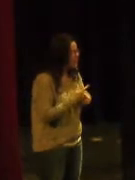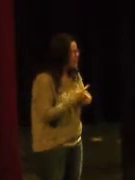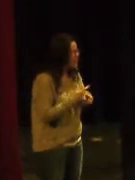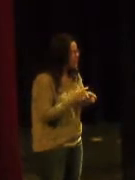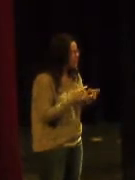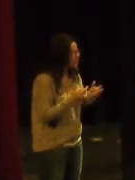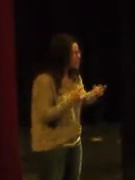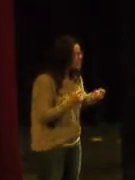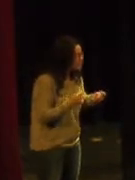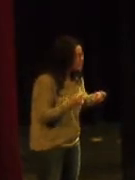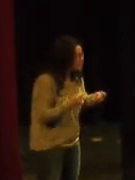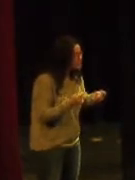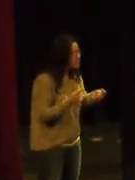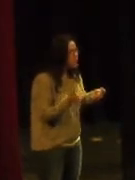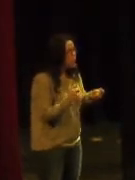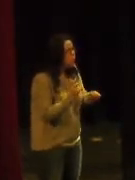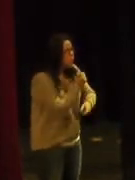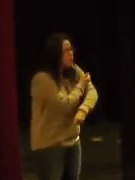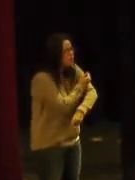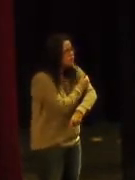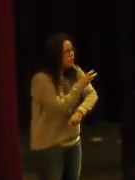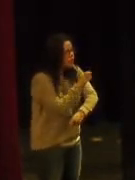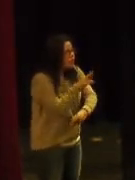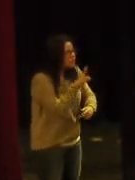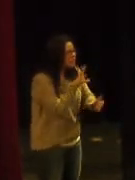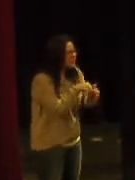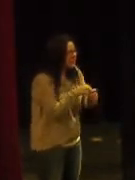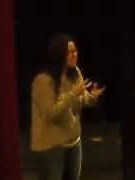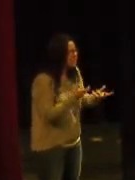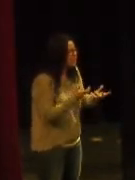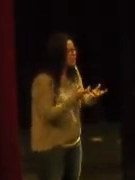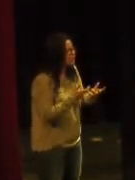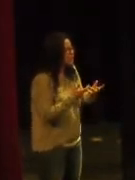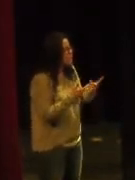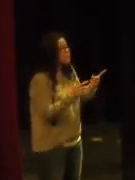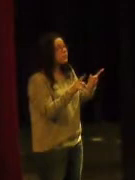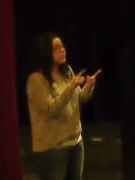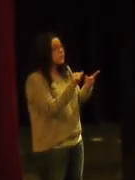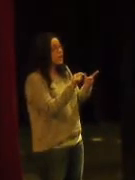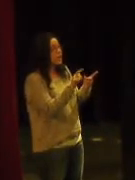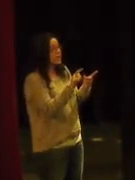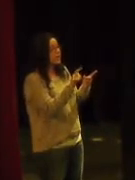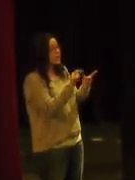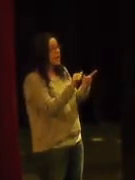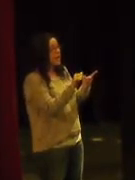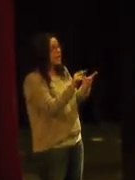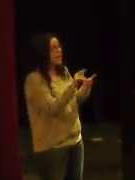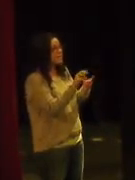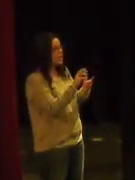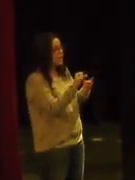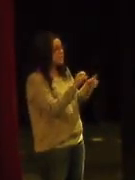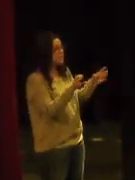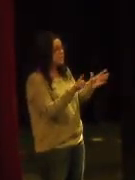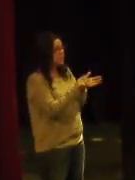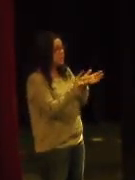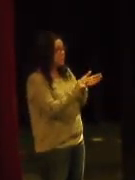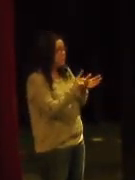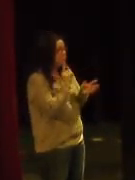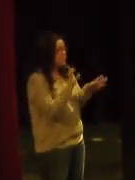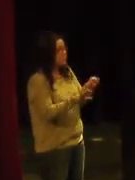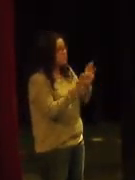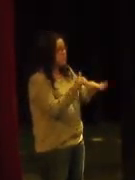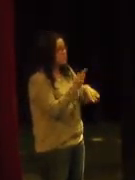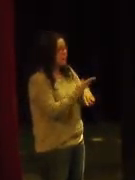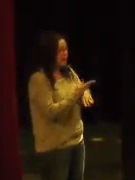Okay, so you're saying where do the drug wars fit in? By the way, I'll mention the LA Times does a great job of keeping up with that. So if you want to know more about that, the